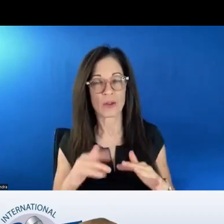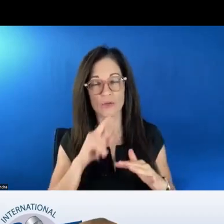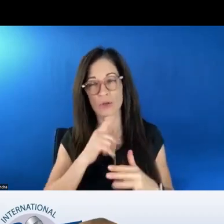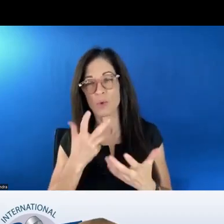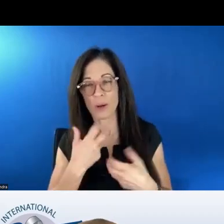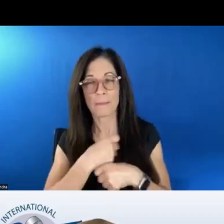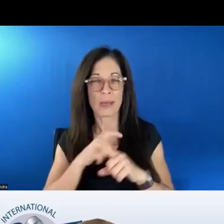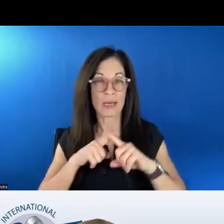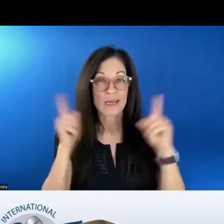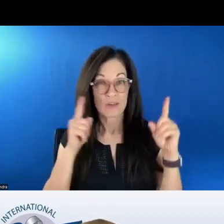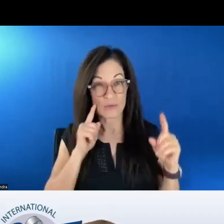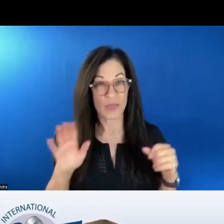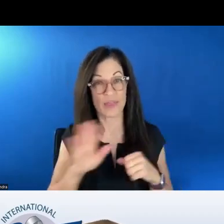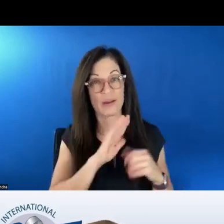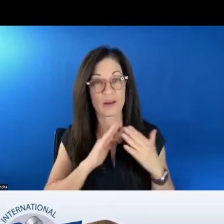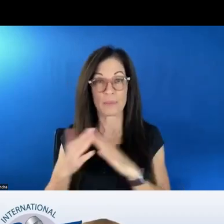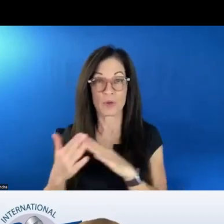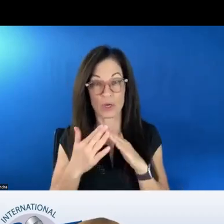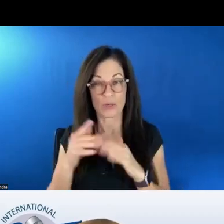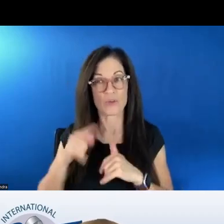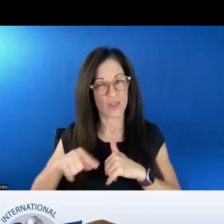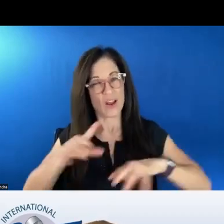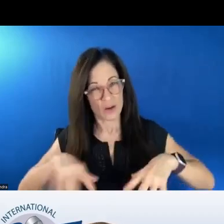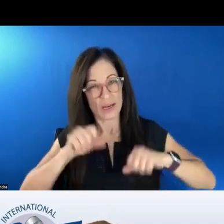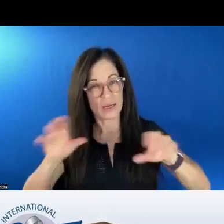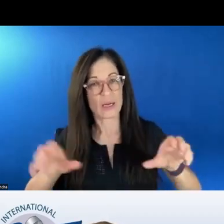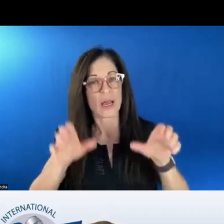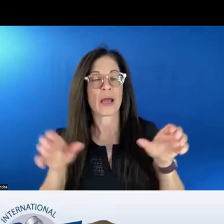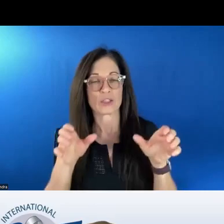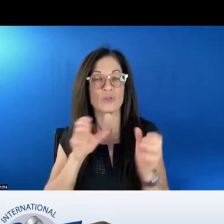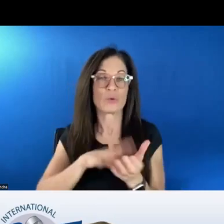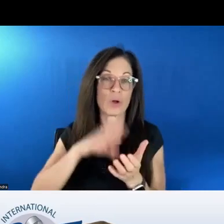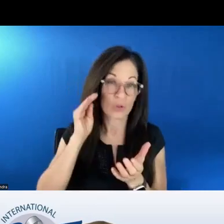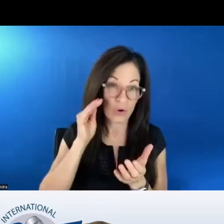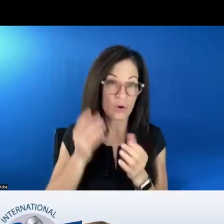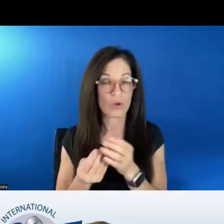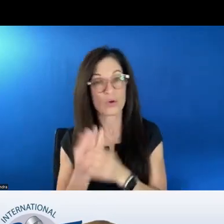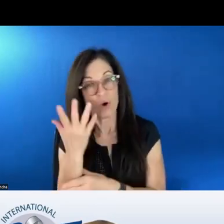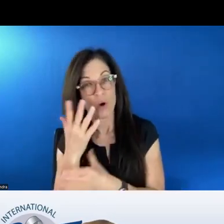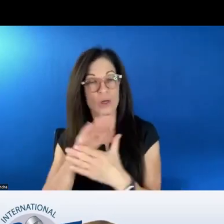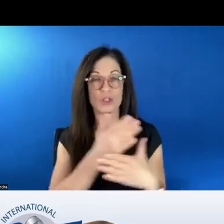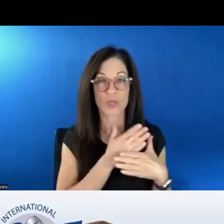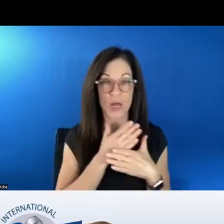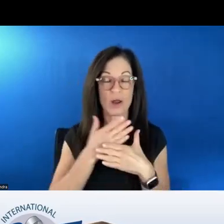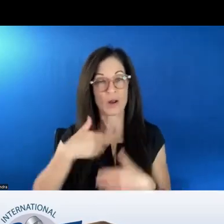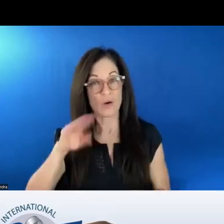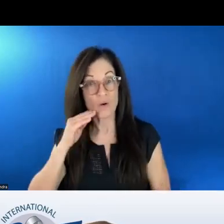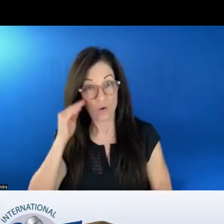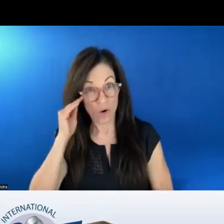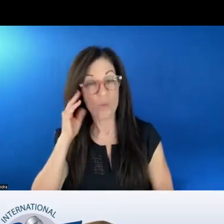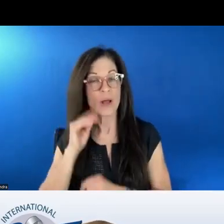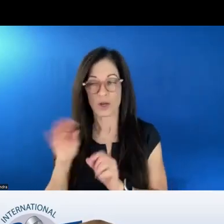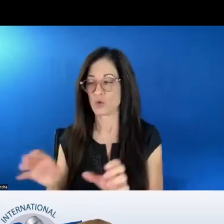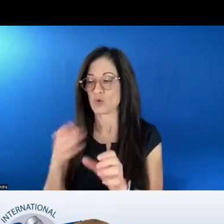make a difference for their community. So they are taking action to learn, to grow, to share, to go home and